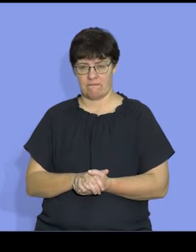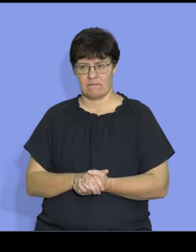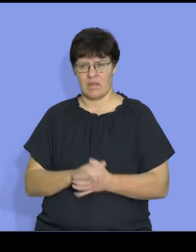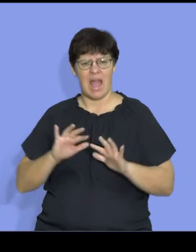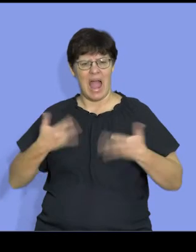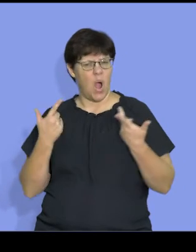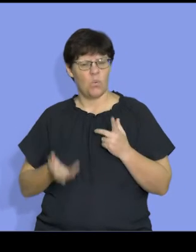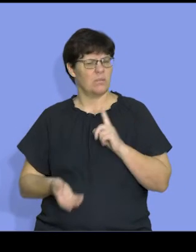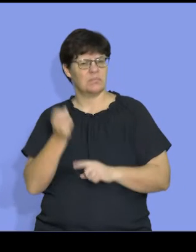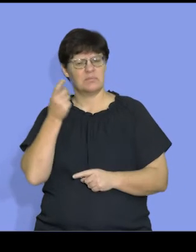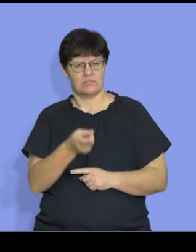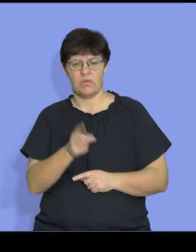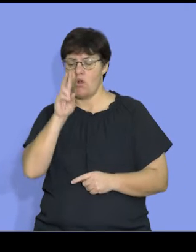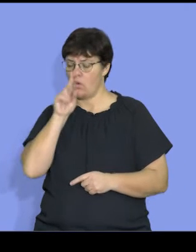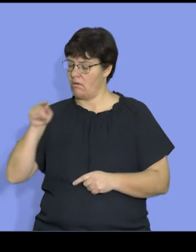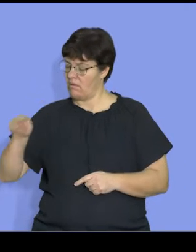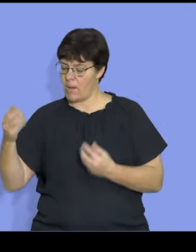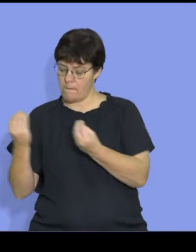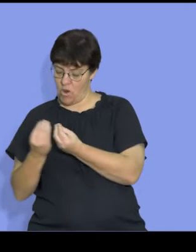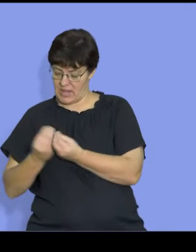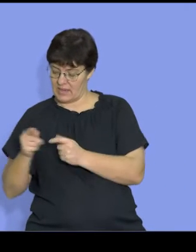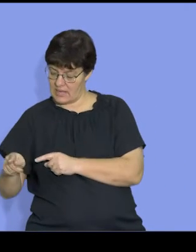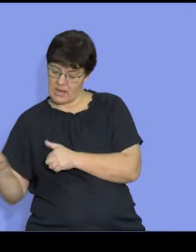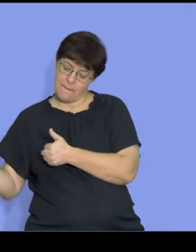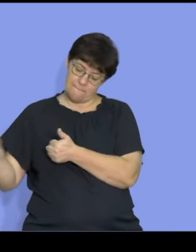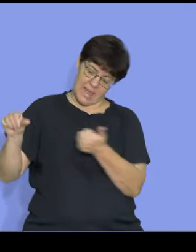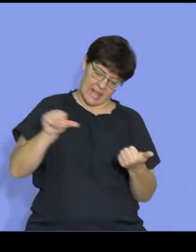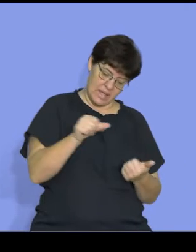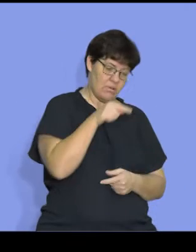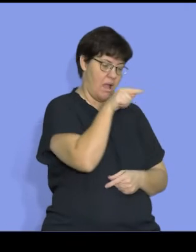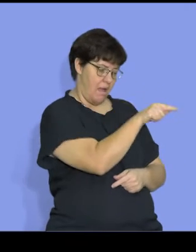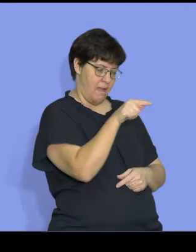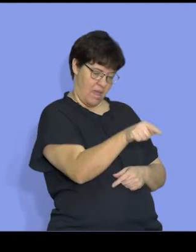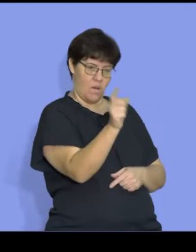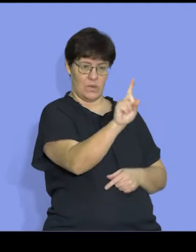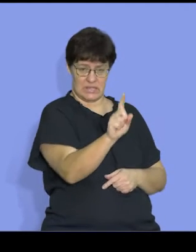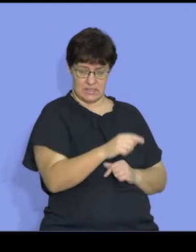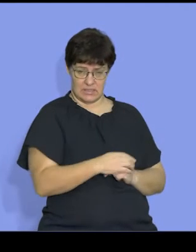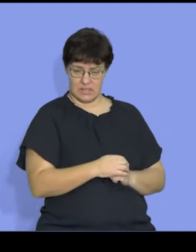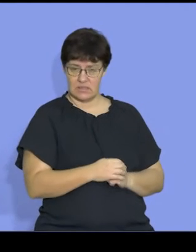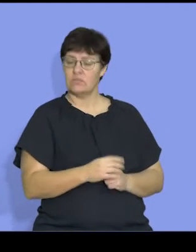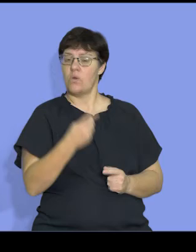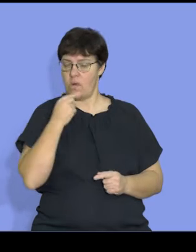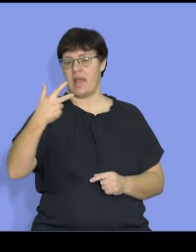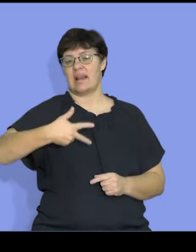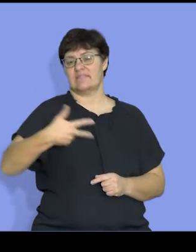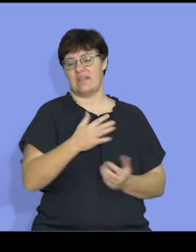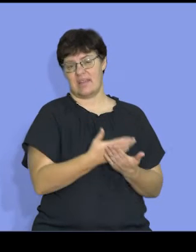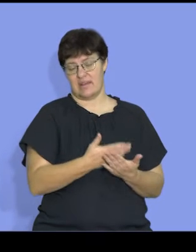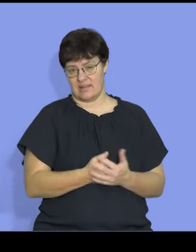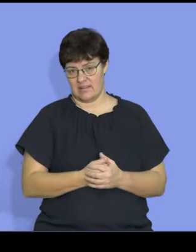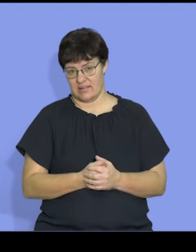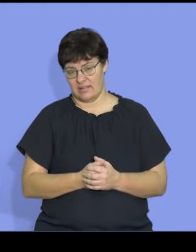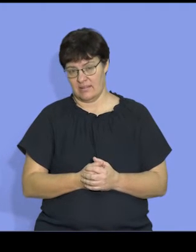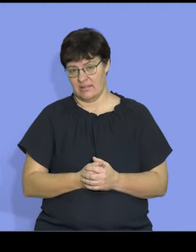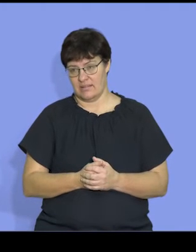at that? We looked at the type of products and worked backwards in terms of the reactants so that we can be able to classify this reaction. But also, even